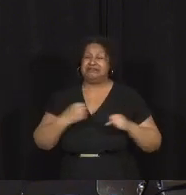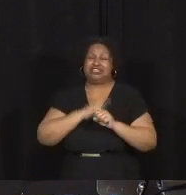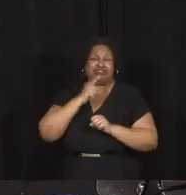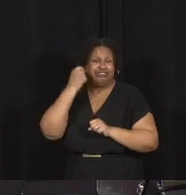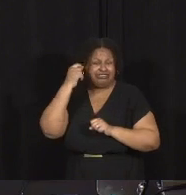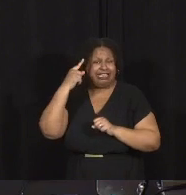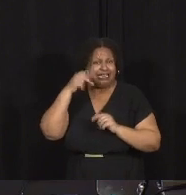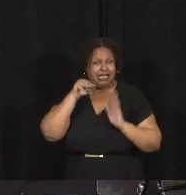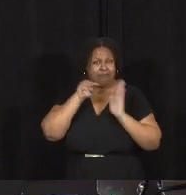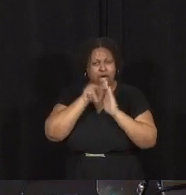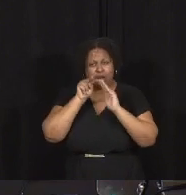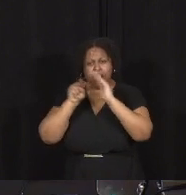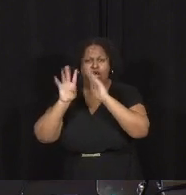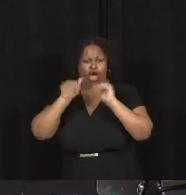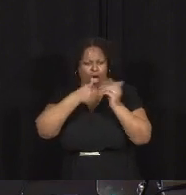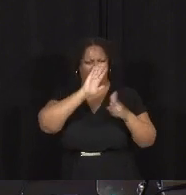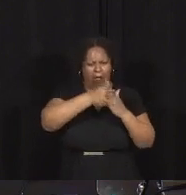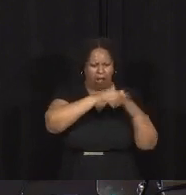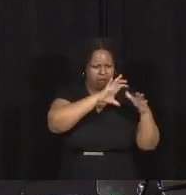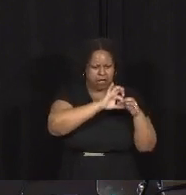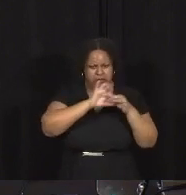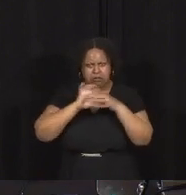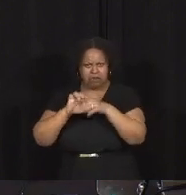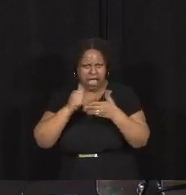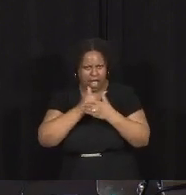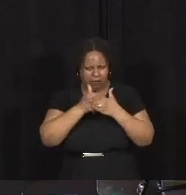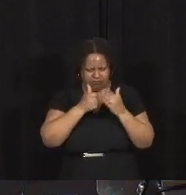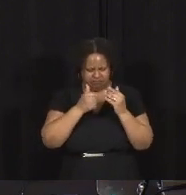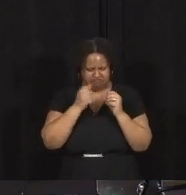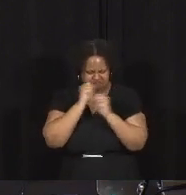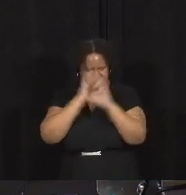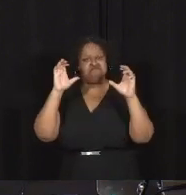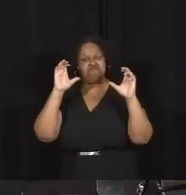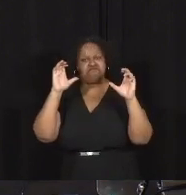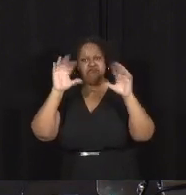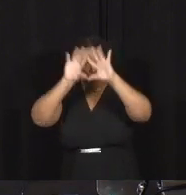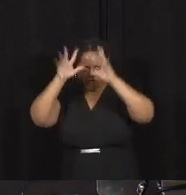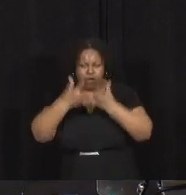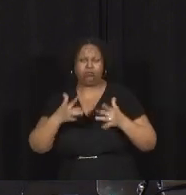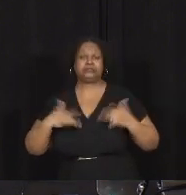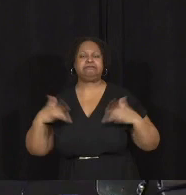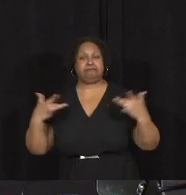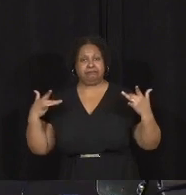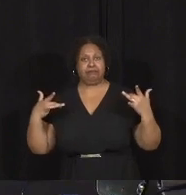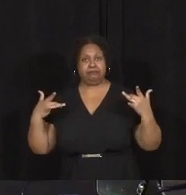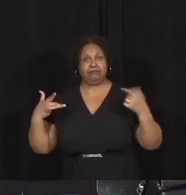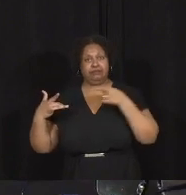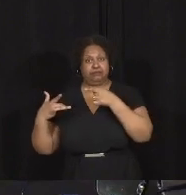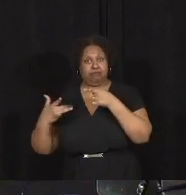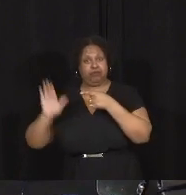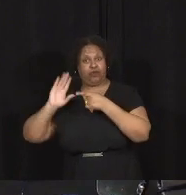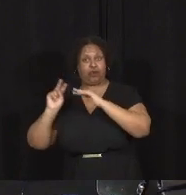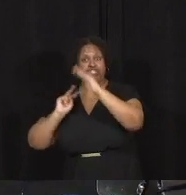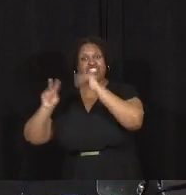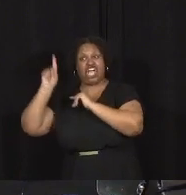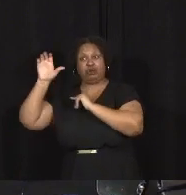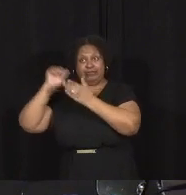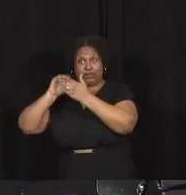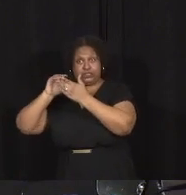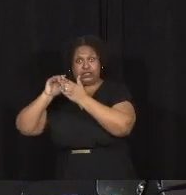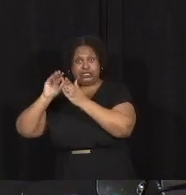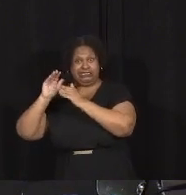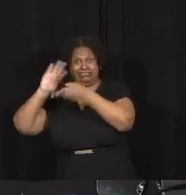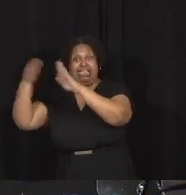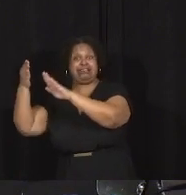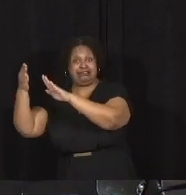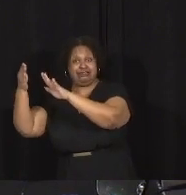of projections that I'm talking about, the 100 down to somewhere between 3 and 15, the